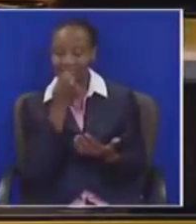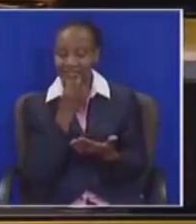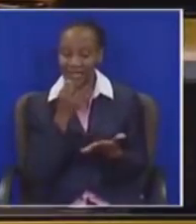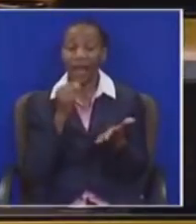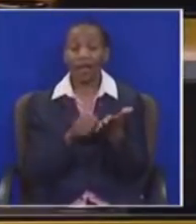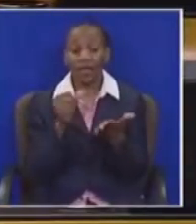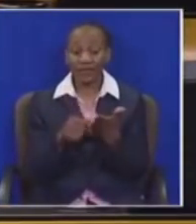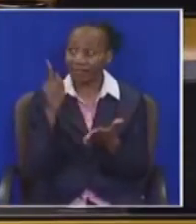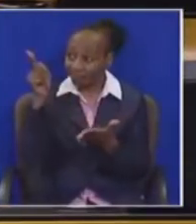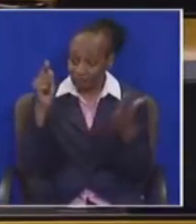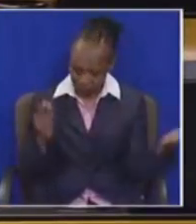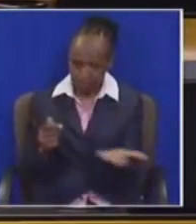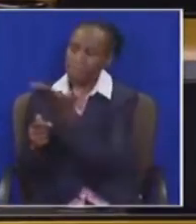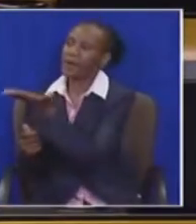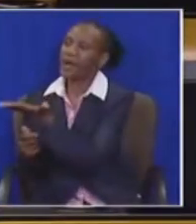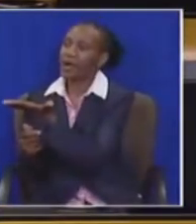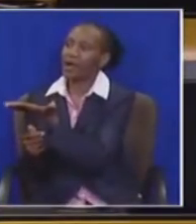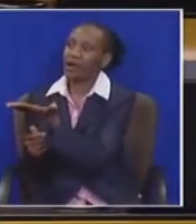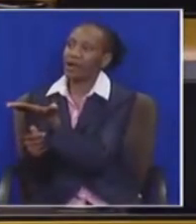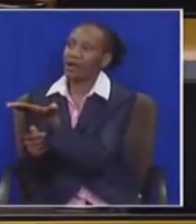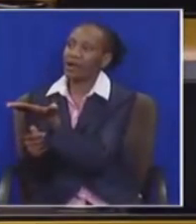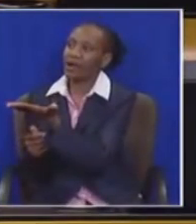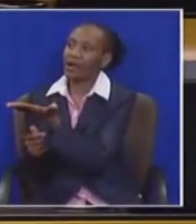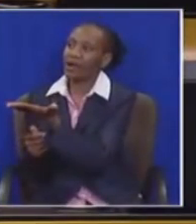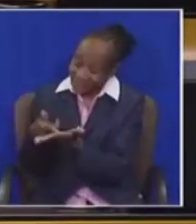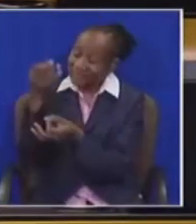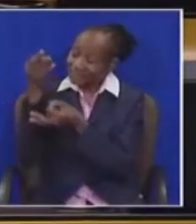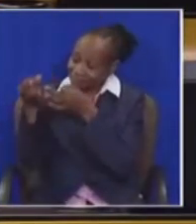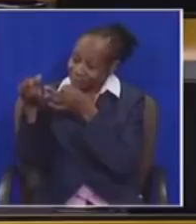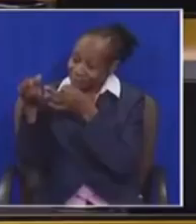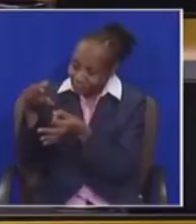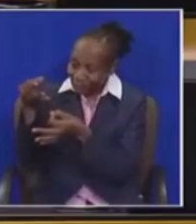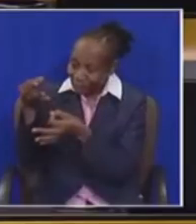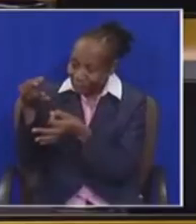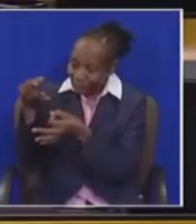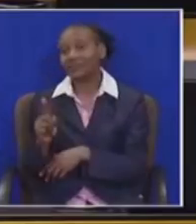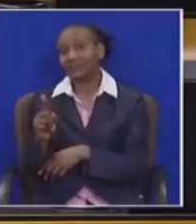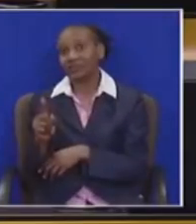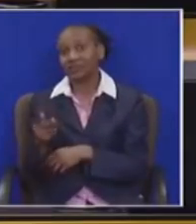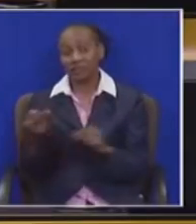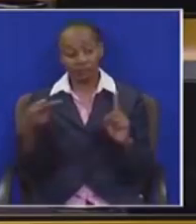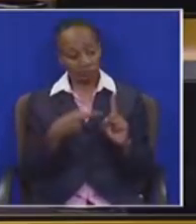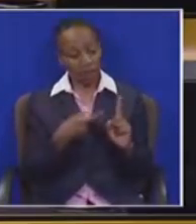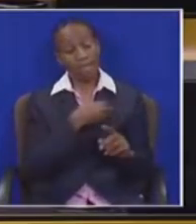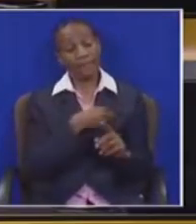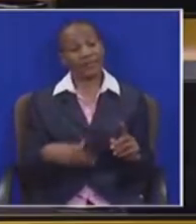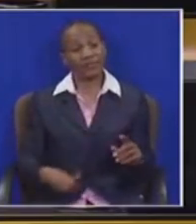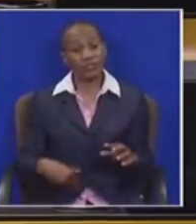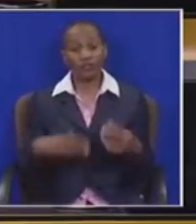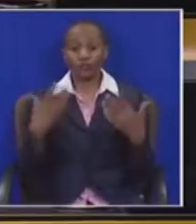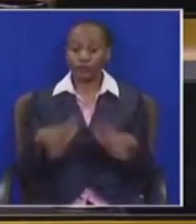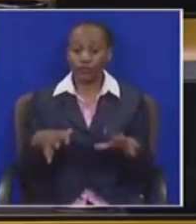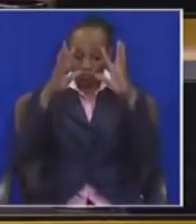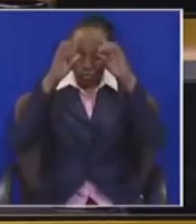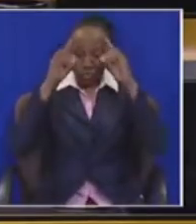letter to you setting out that the President has decided to change